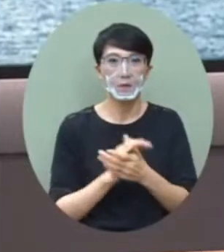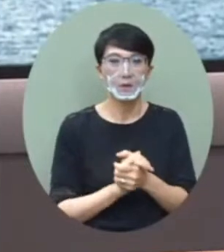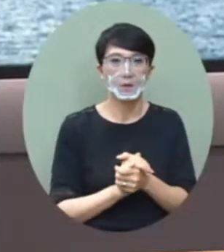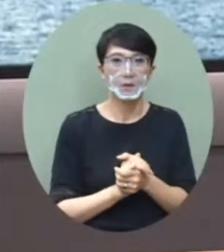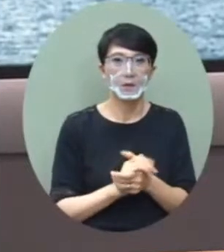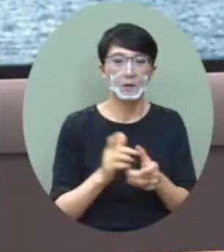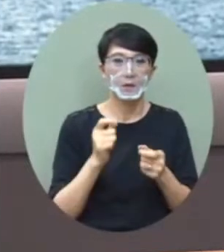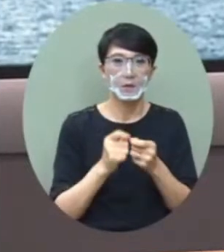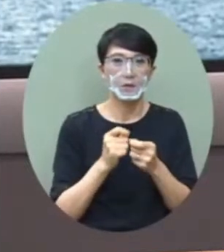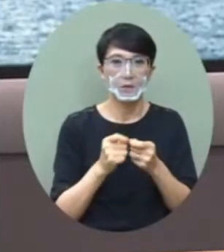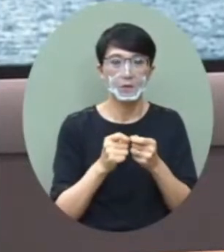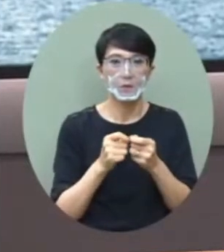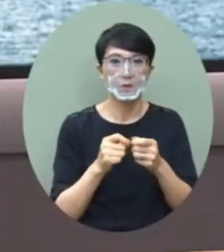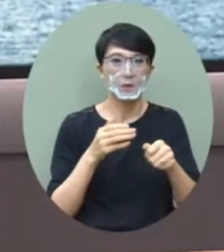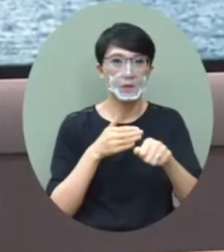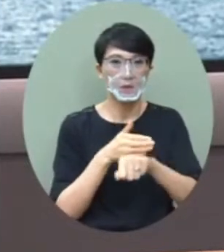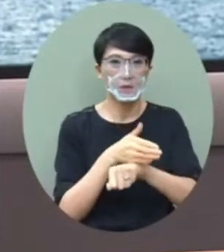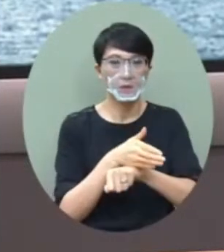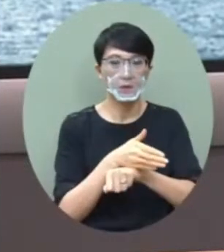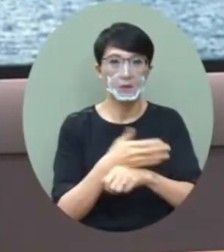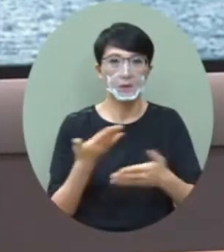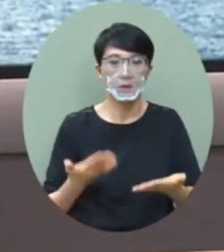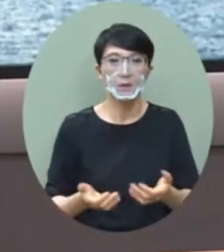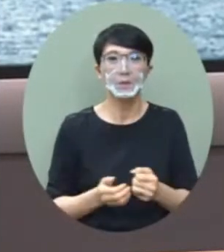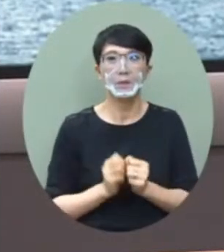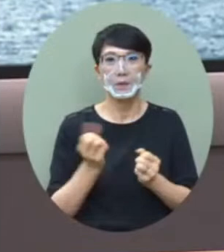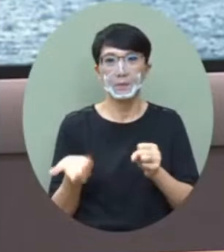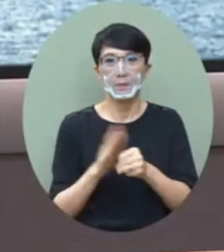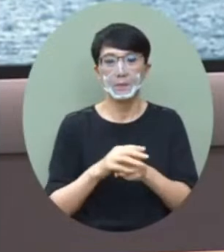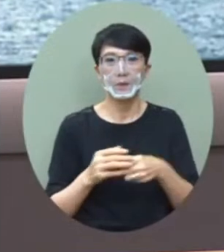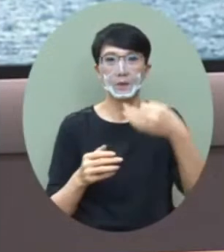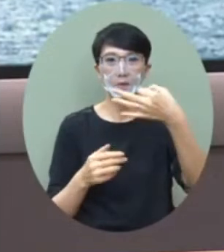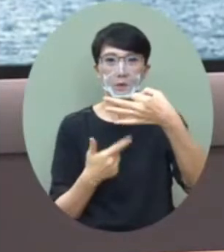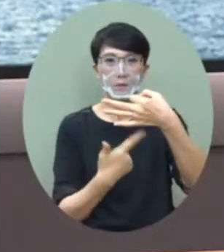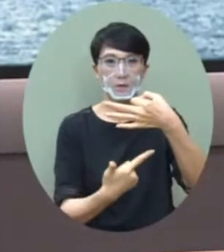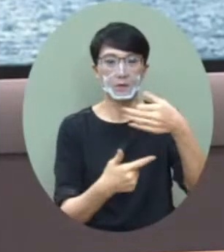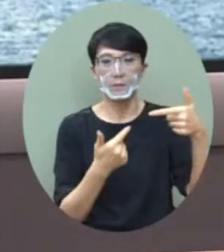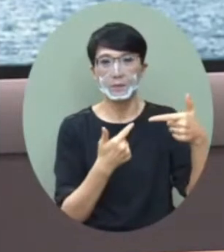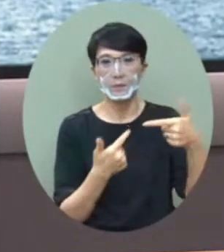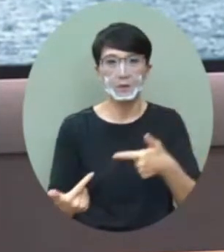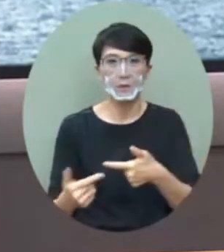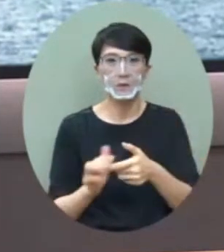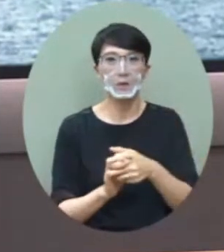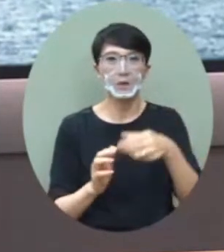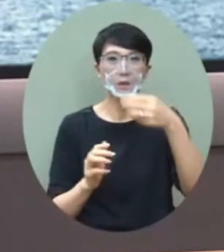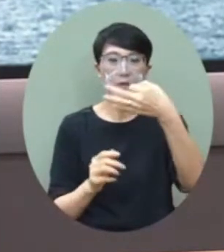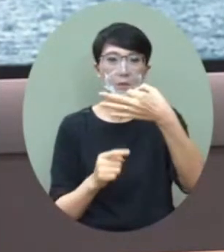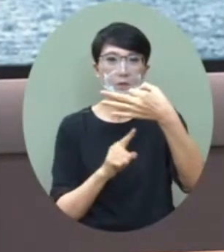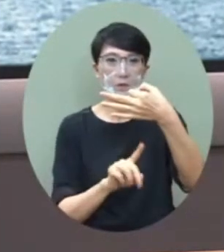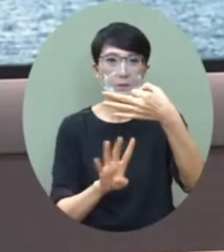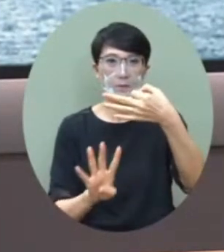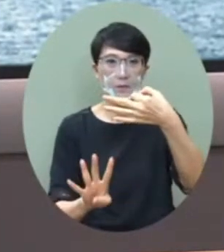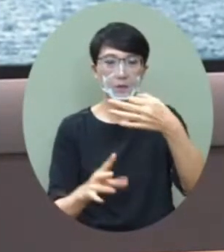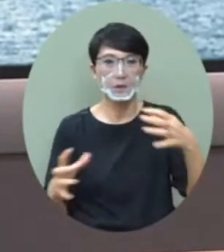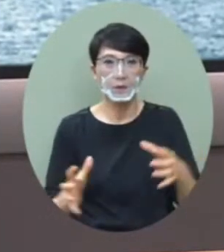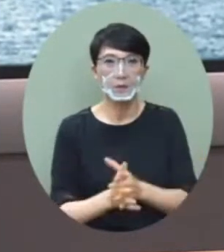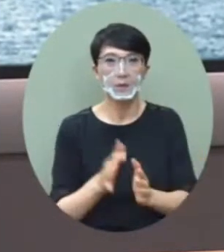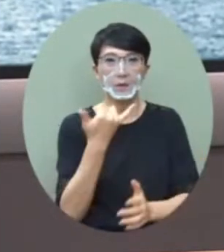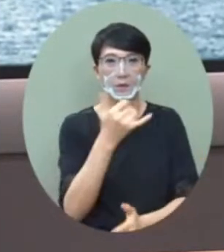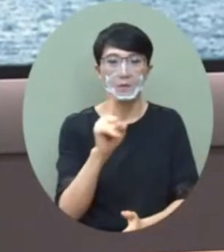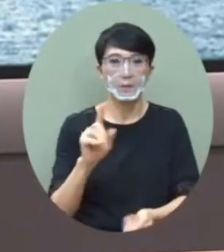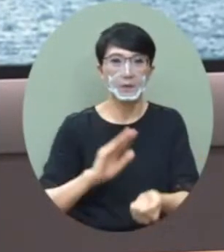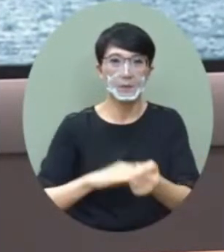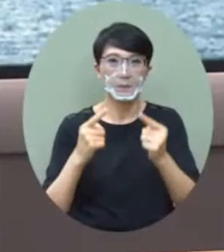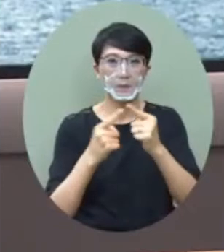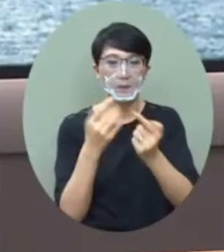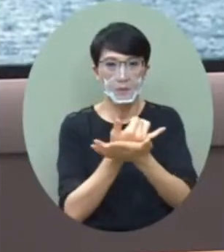health could be affected by steroids, and due to a backlog in data. And